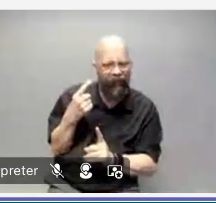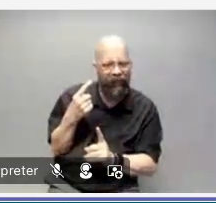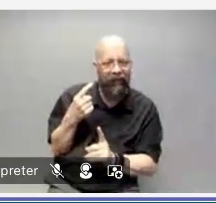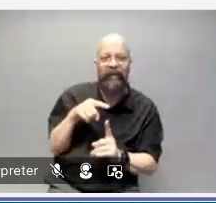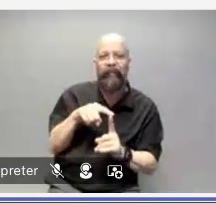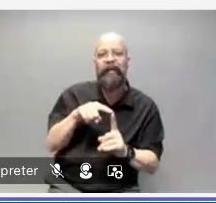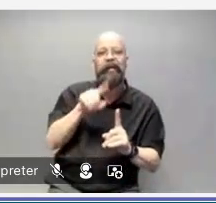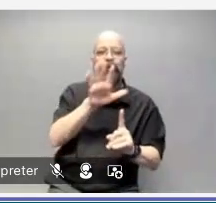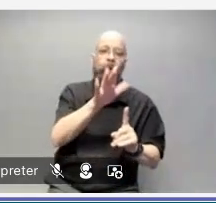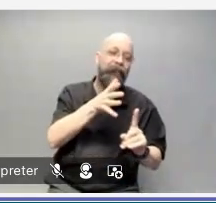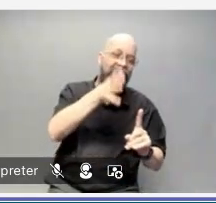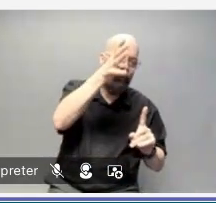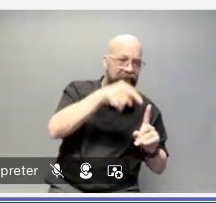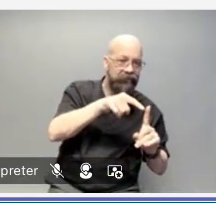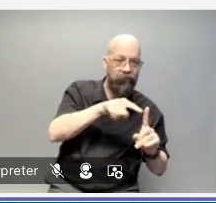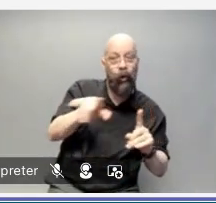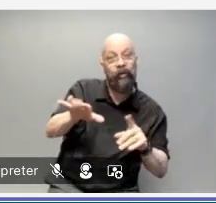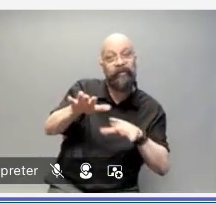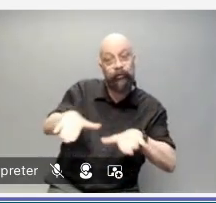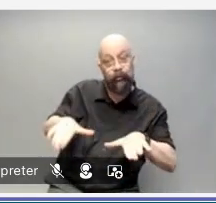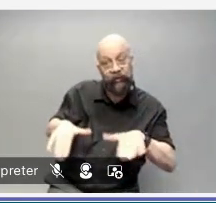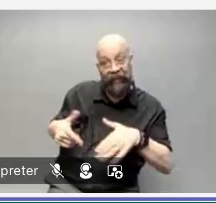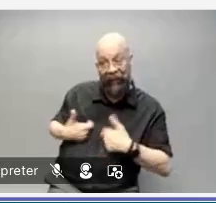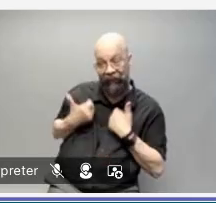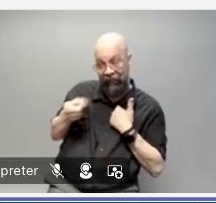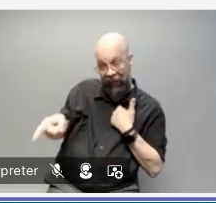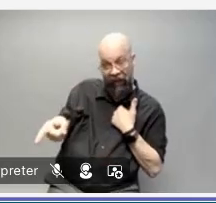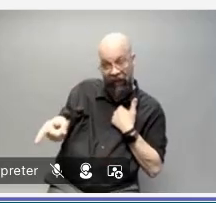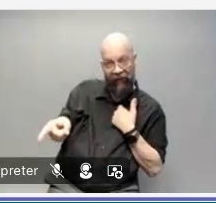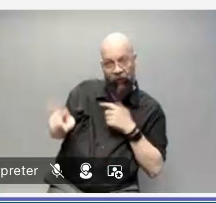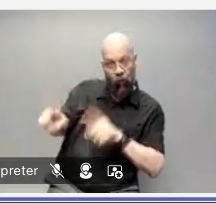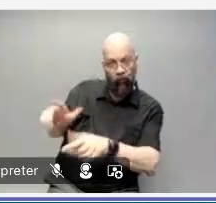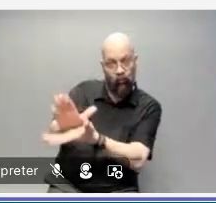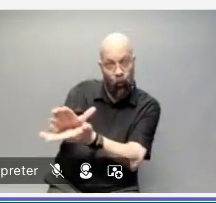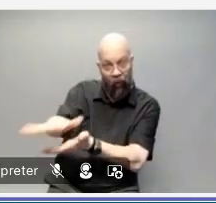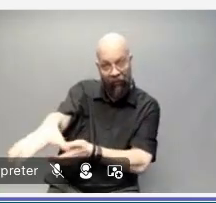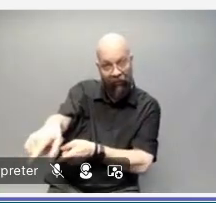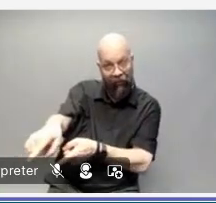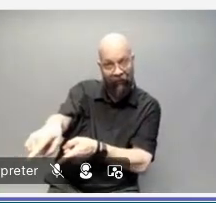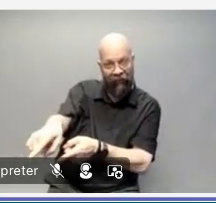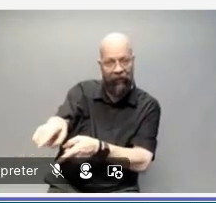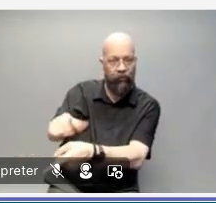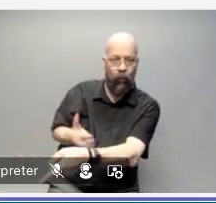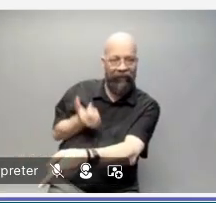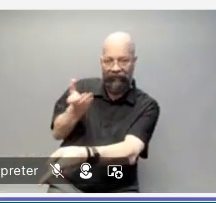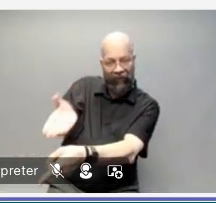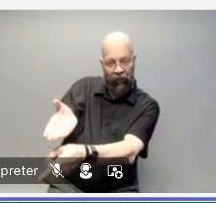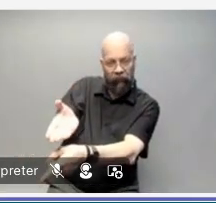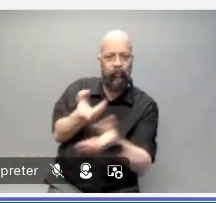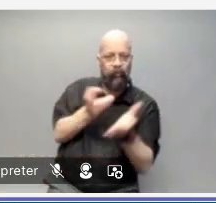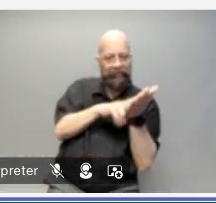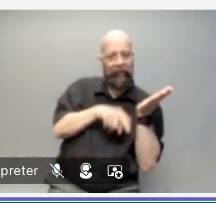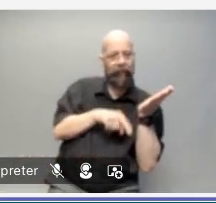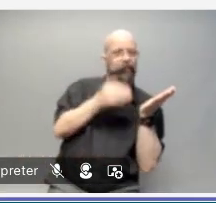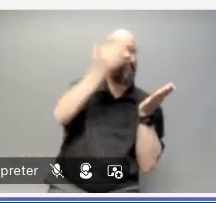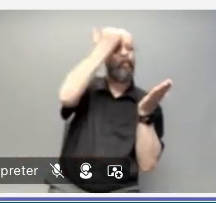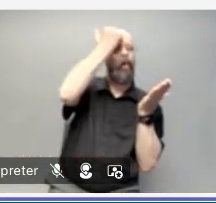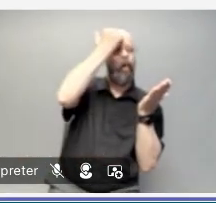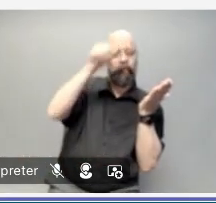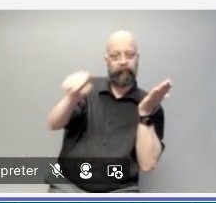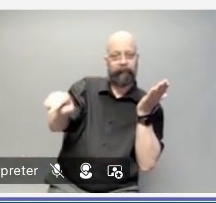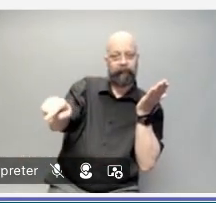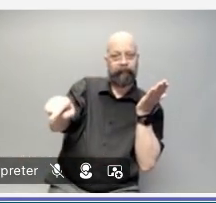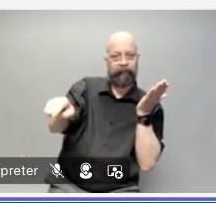a different circuit than the one their home is on. Renters that are not SCE account holders for the residents they live